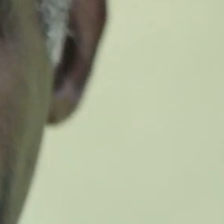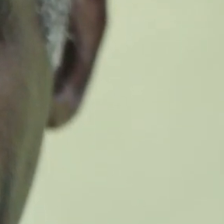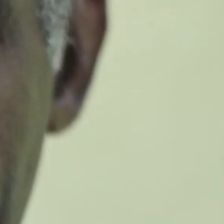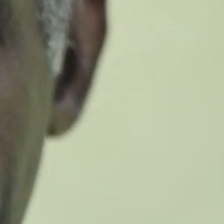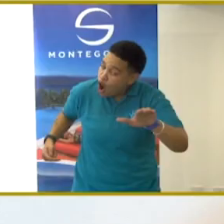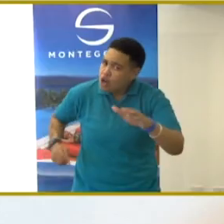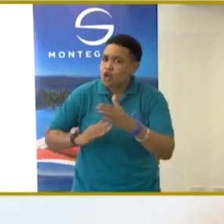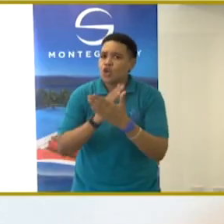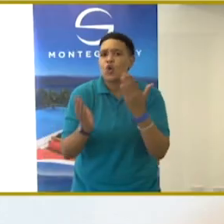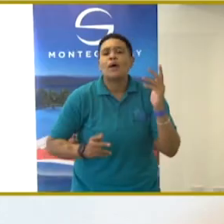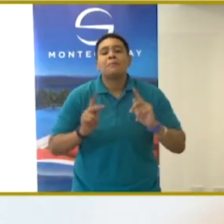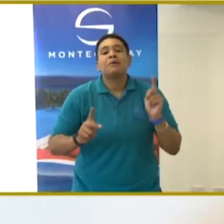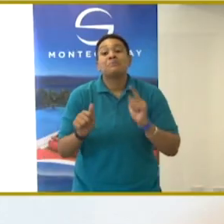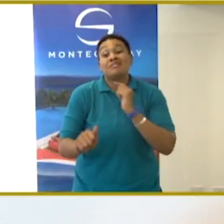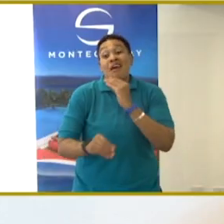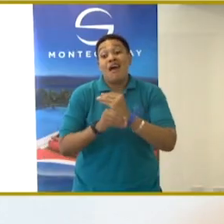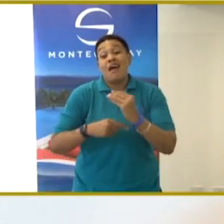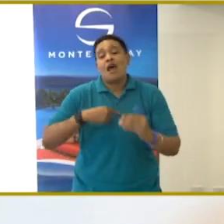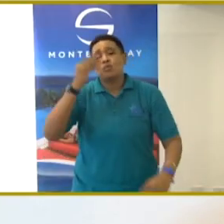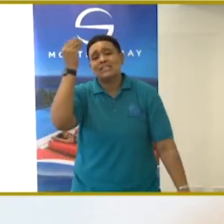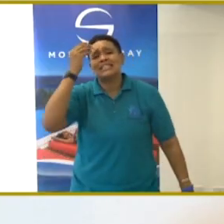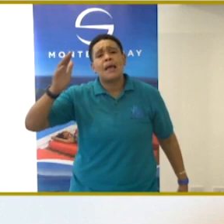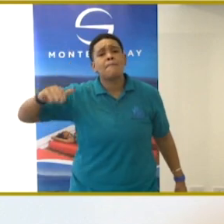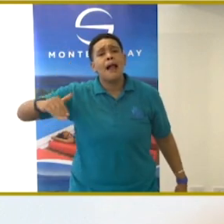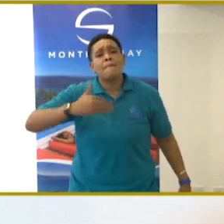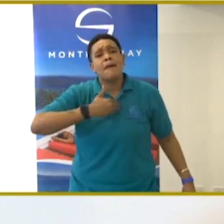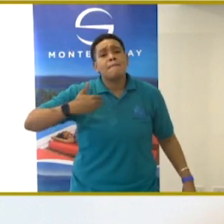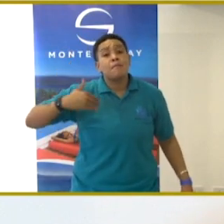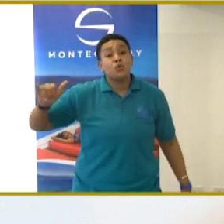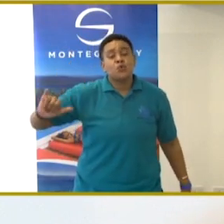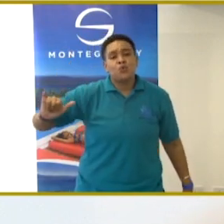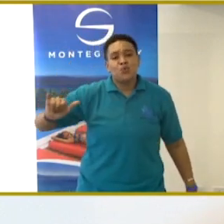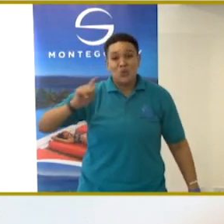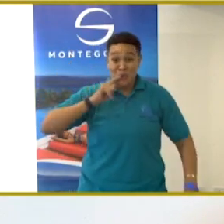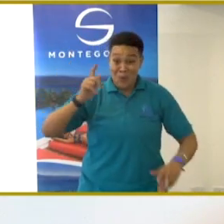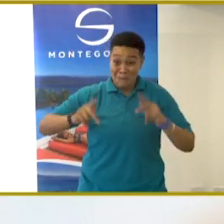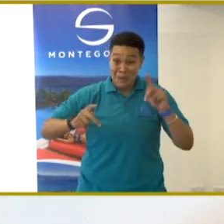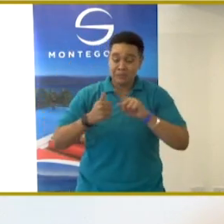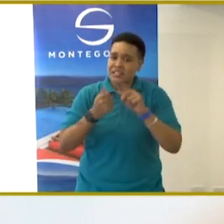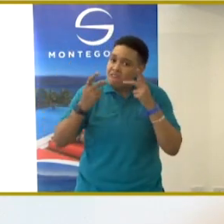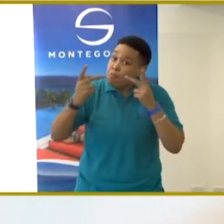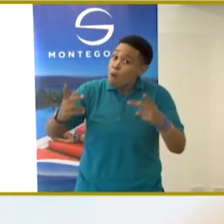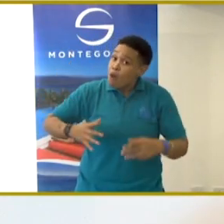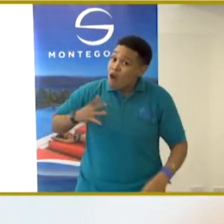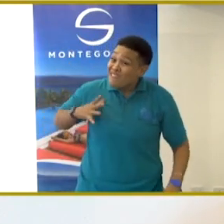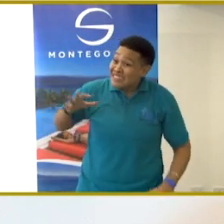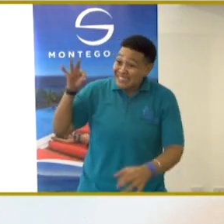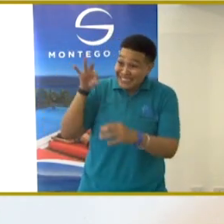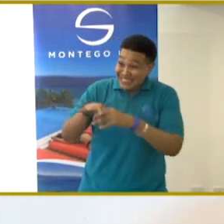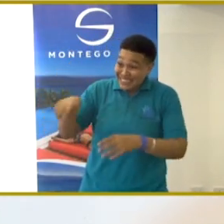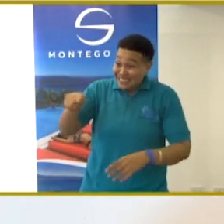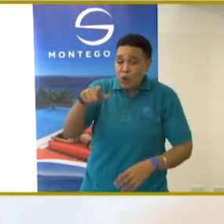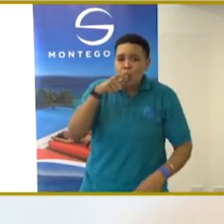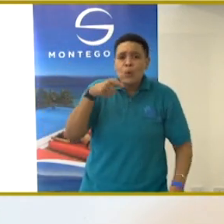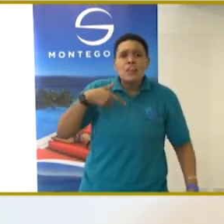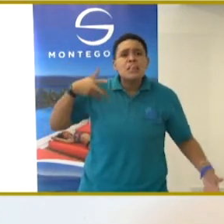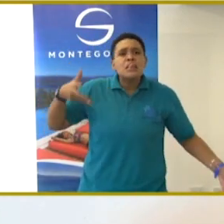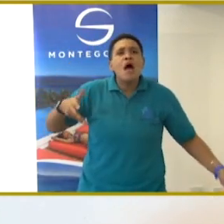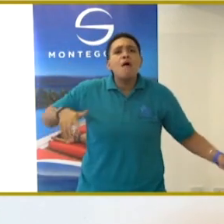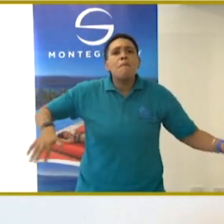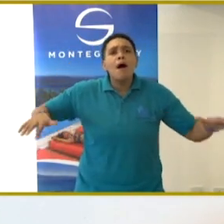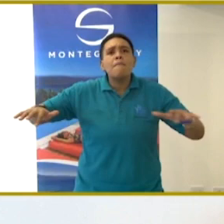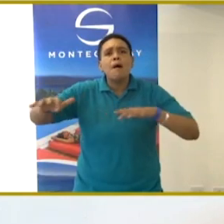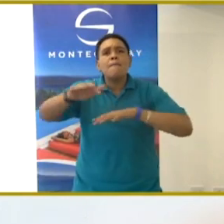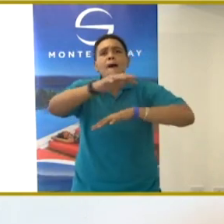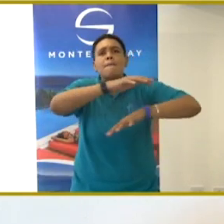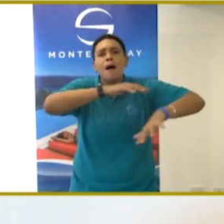illnesses. And indeed, I would say parliamentarians too, persons or public officials, elected officials who are on the ground in the